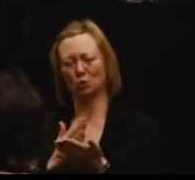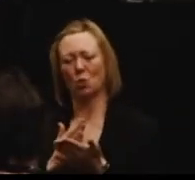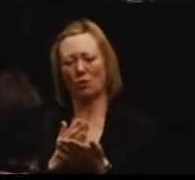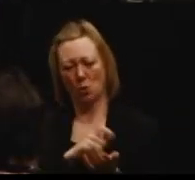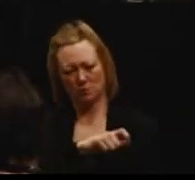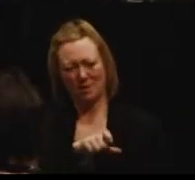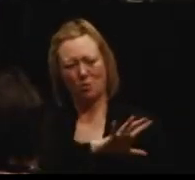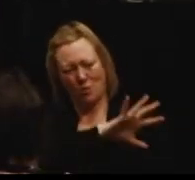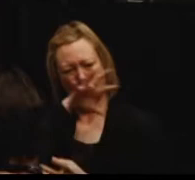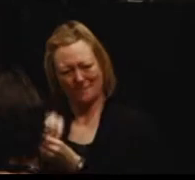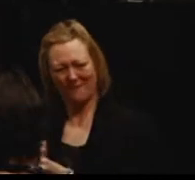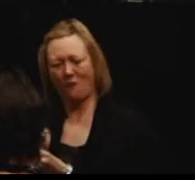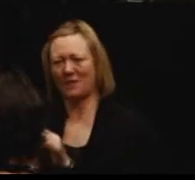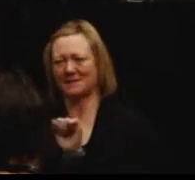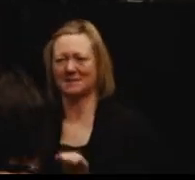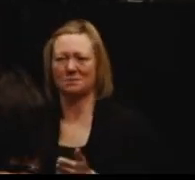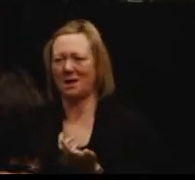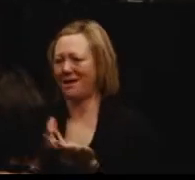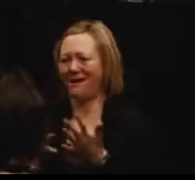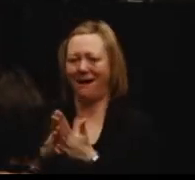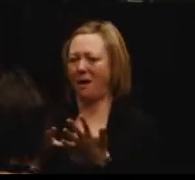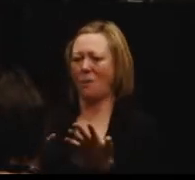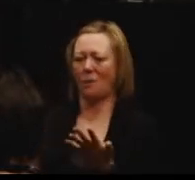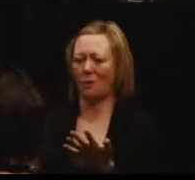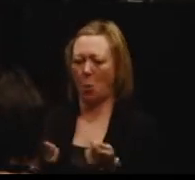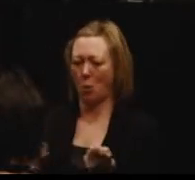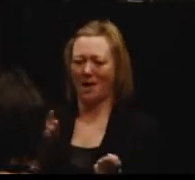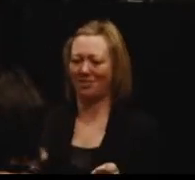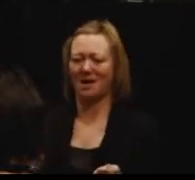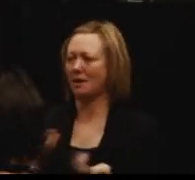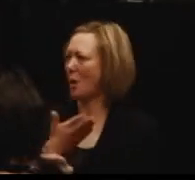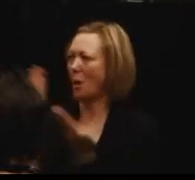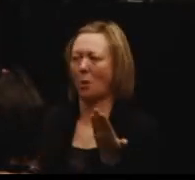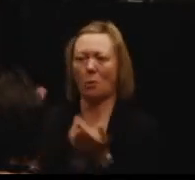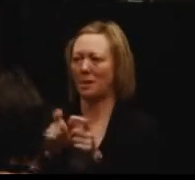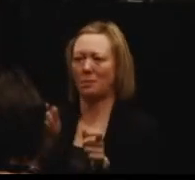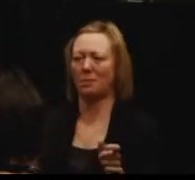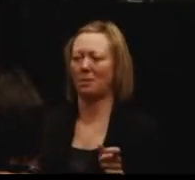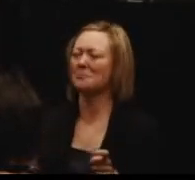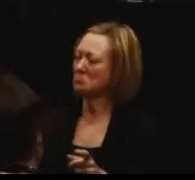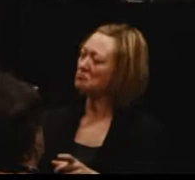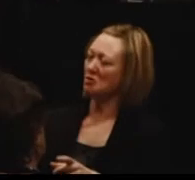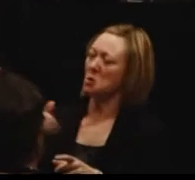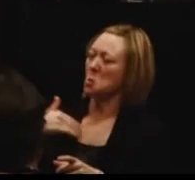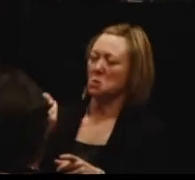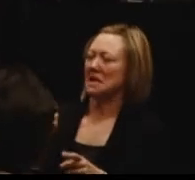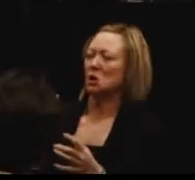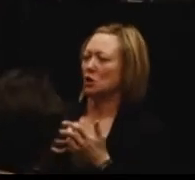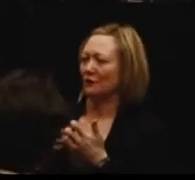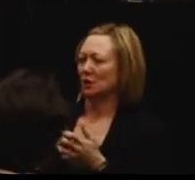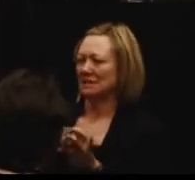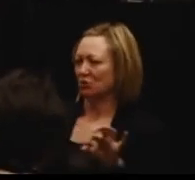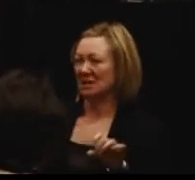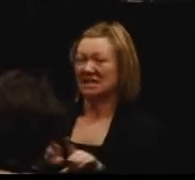see any coordinated way of doing that. And I take the point about not needing a university degree. I mean, Bill Gates never finished